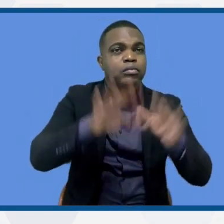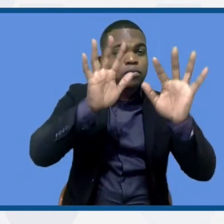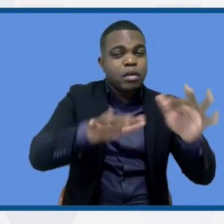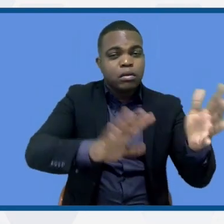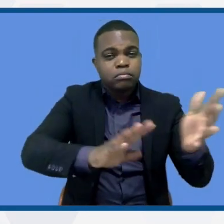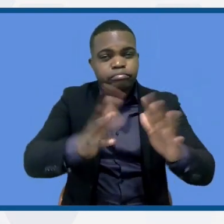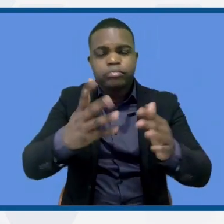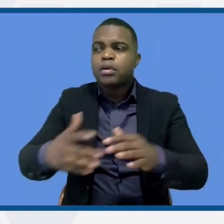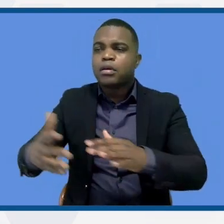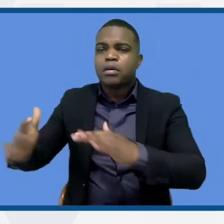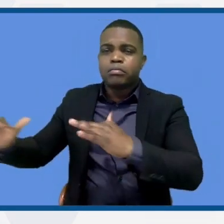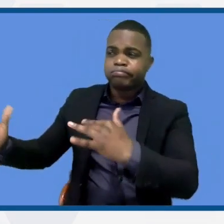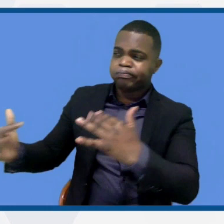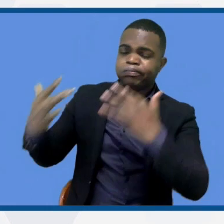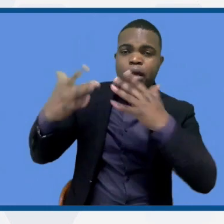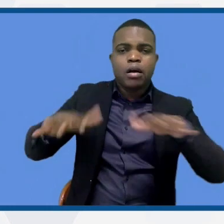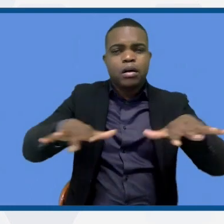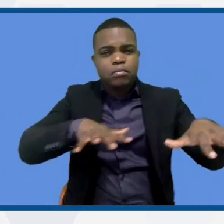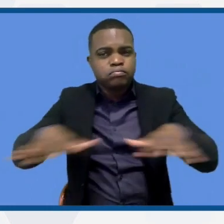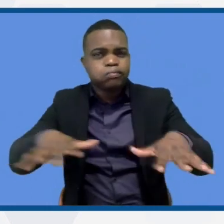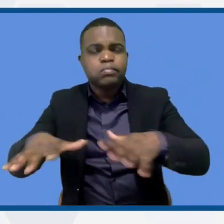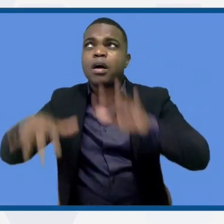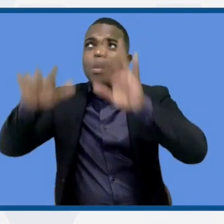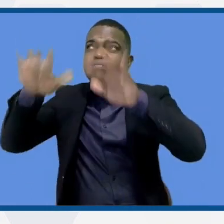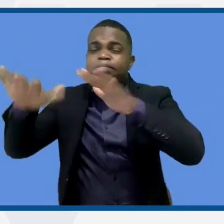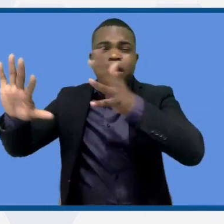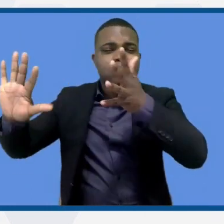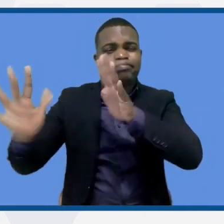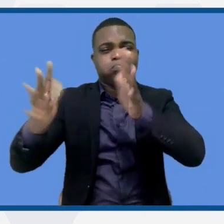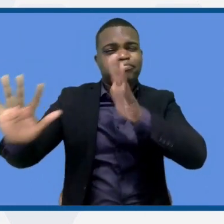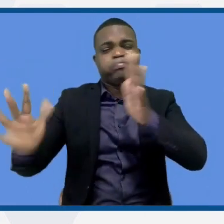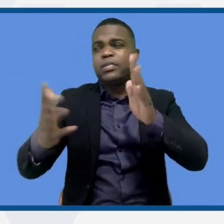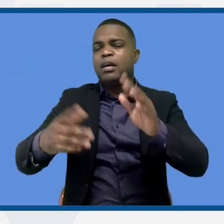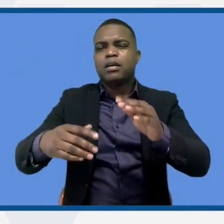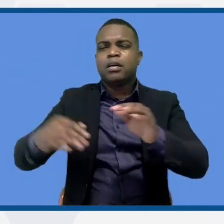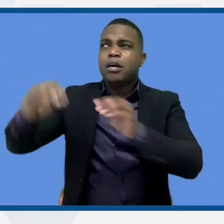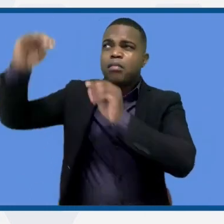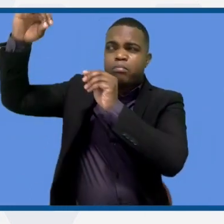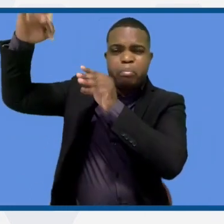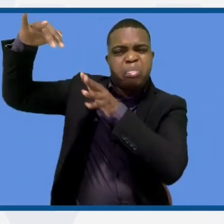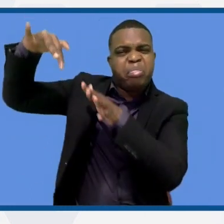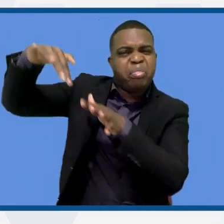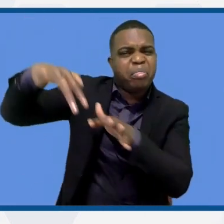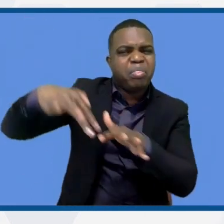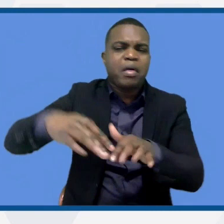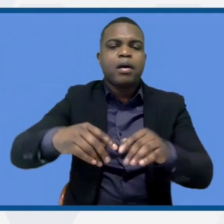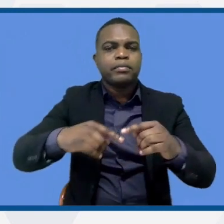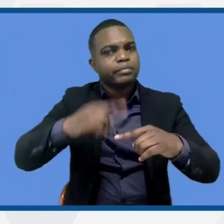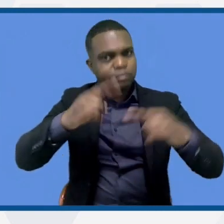the result of, for example, the risk loss for earthquakes,